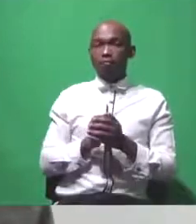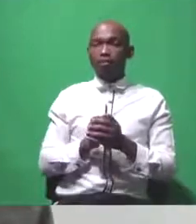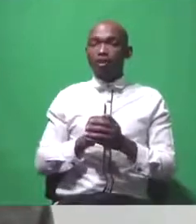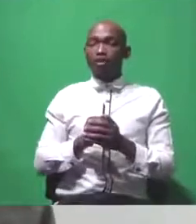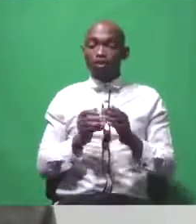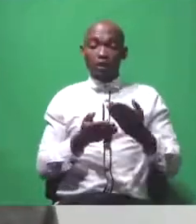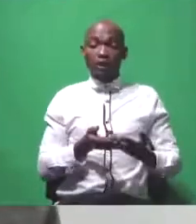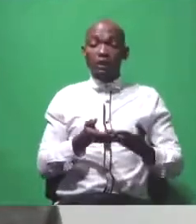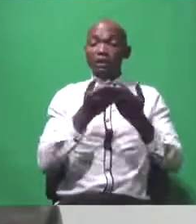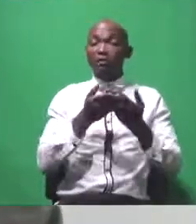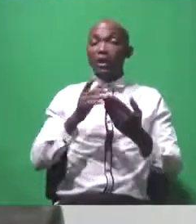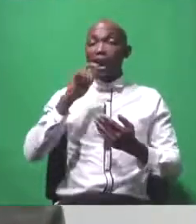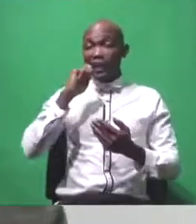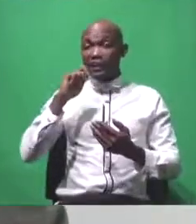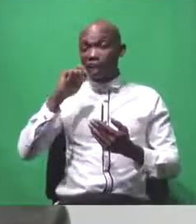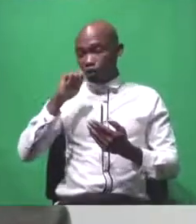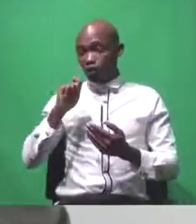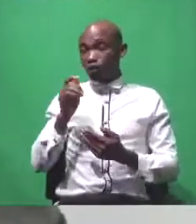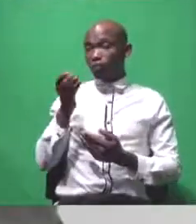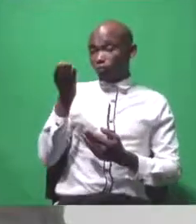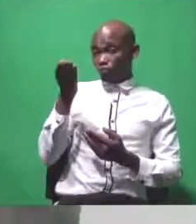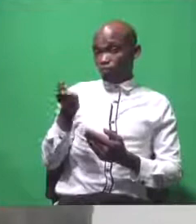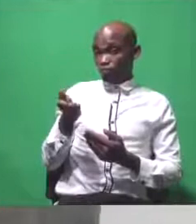lifting carrot